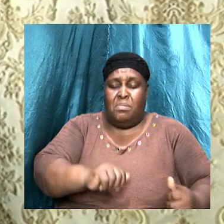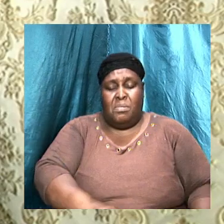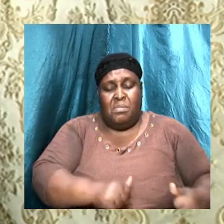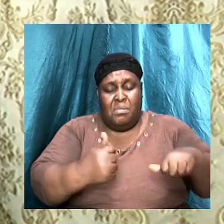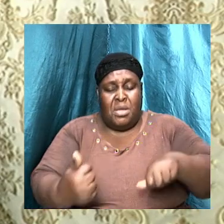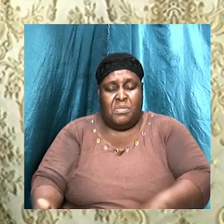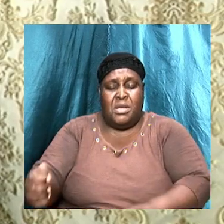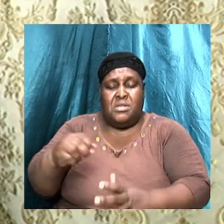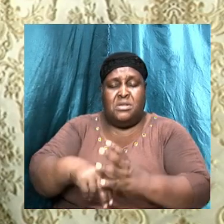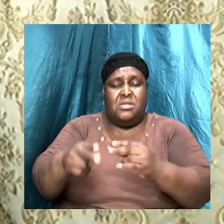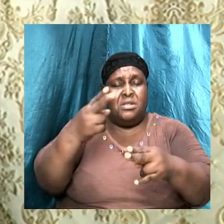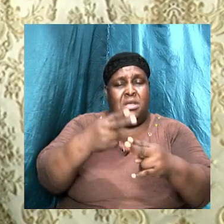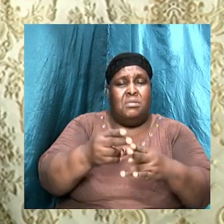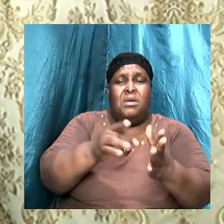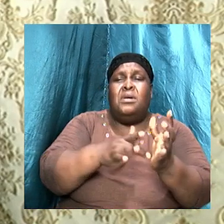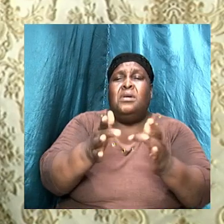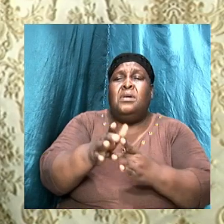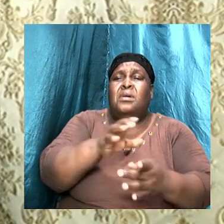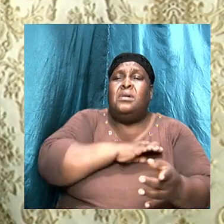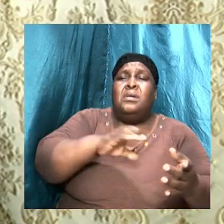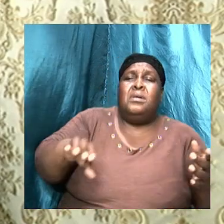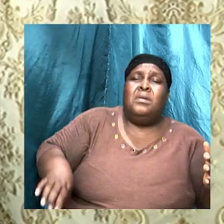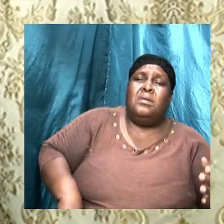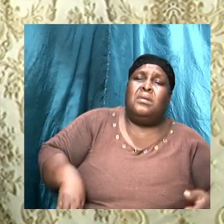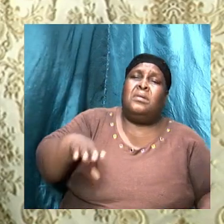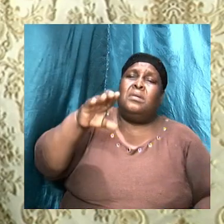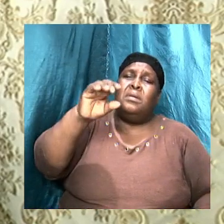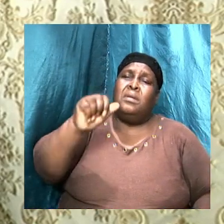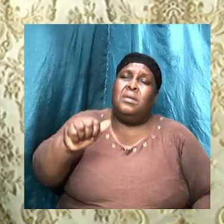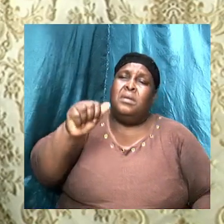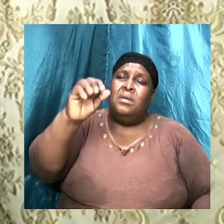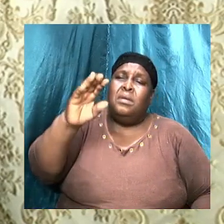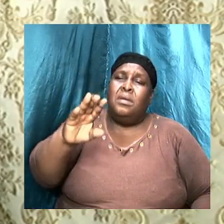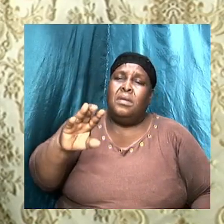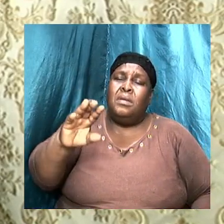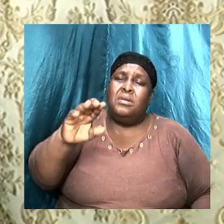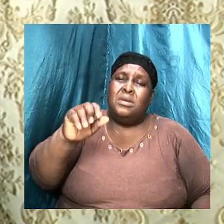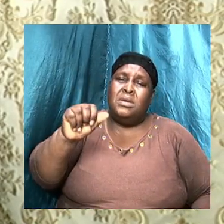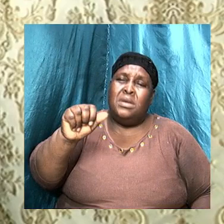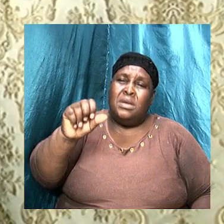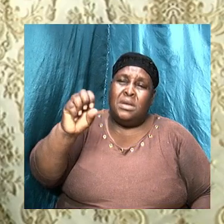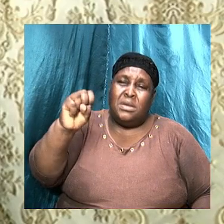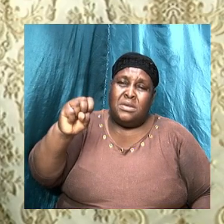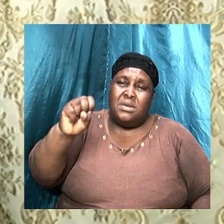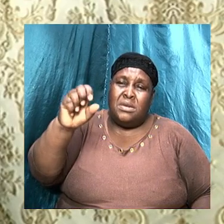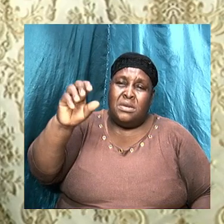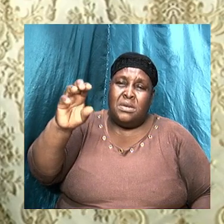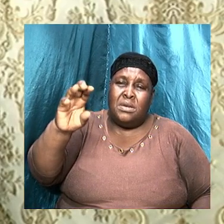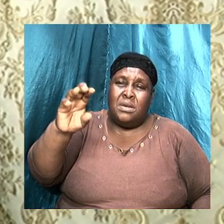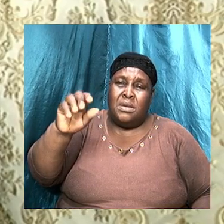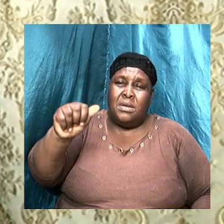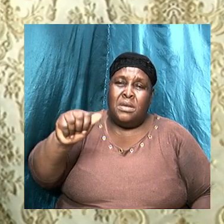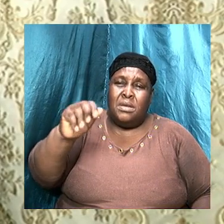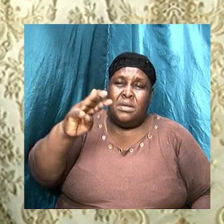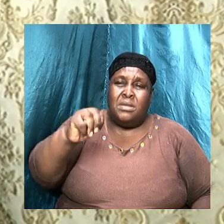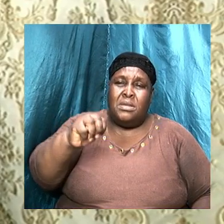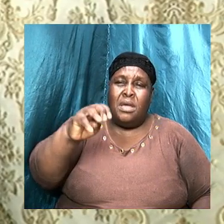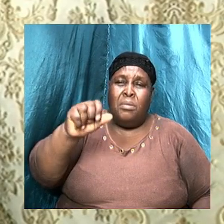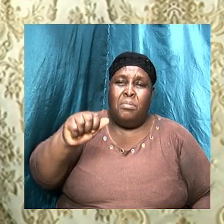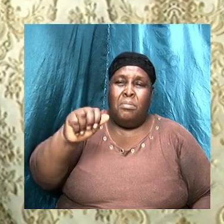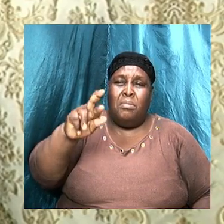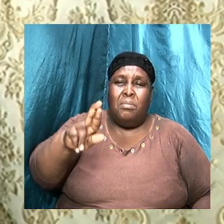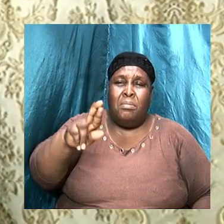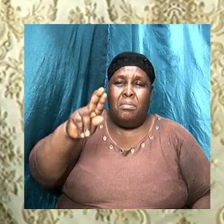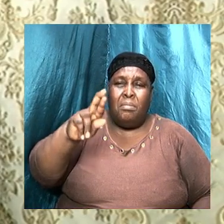Jesus Christ. The Samaritans were baptized, Acts 8 and 16, and they took on the name of Jesus. And the